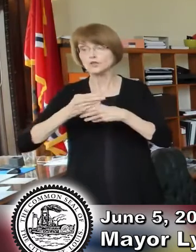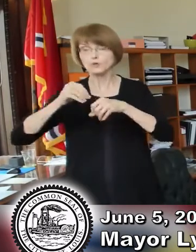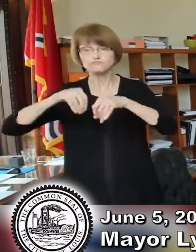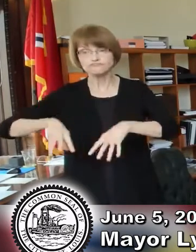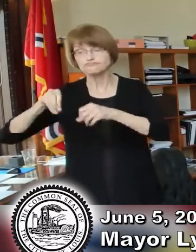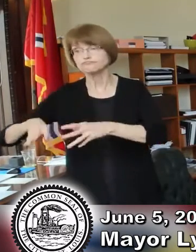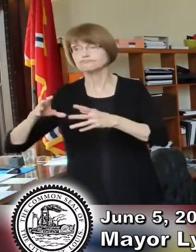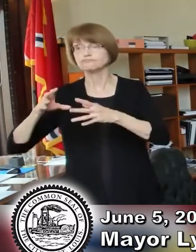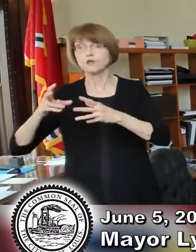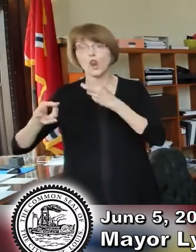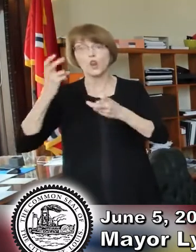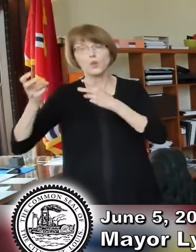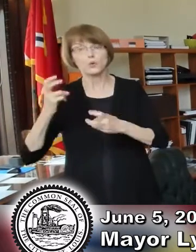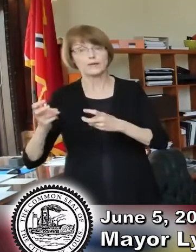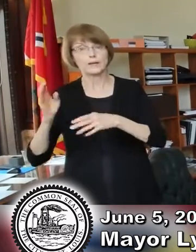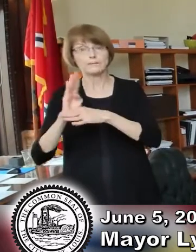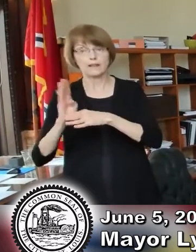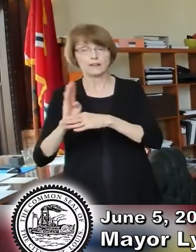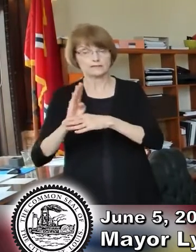to prevent that.